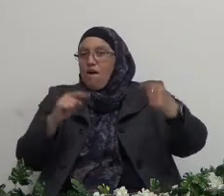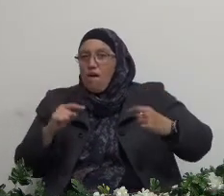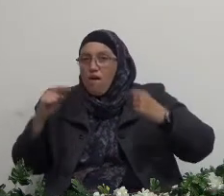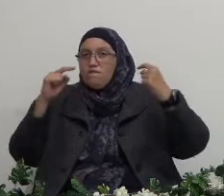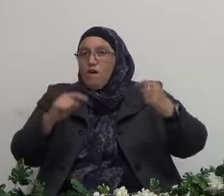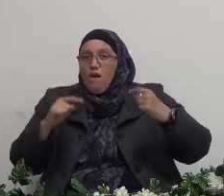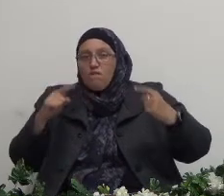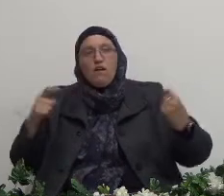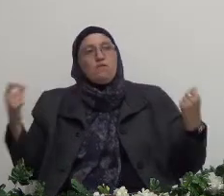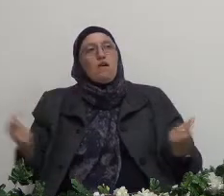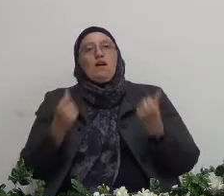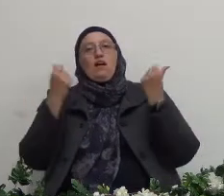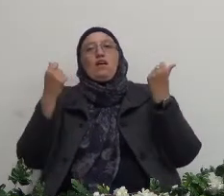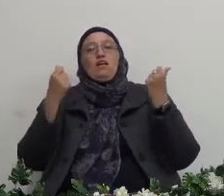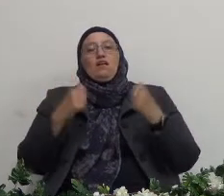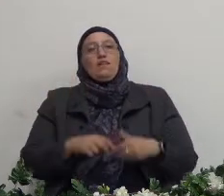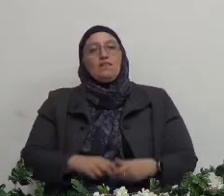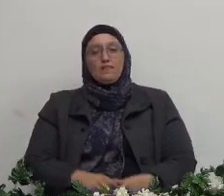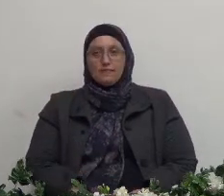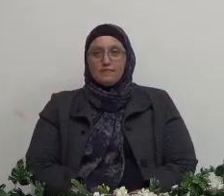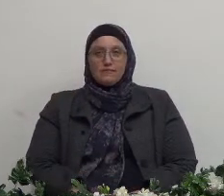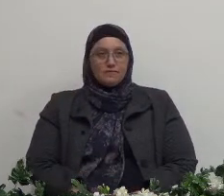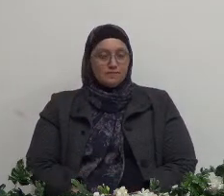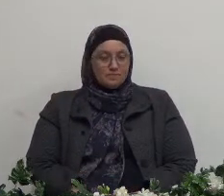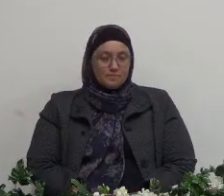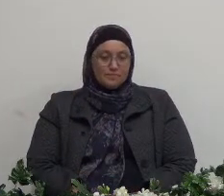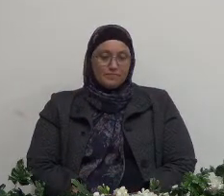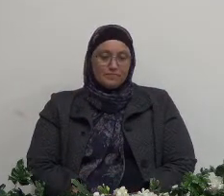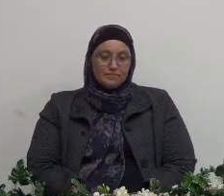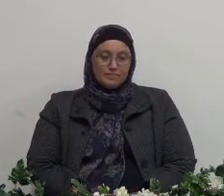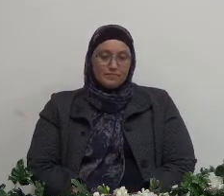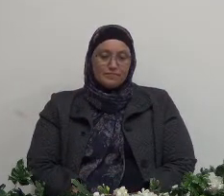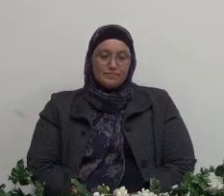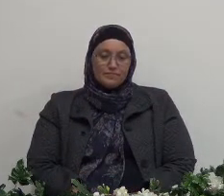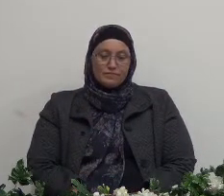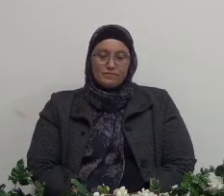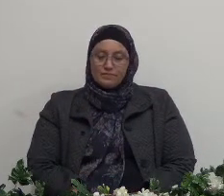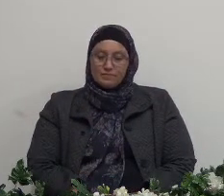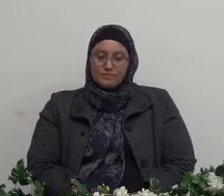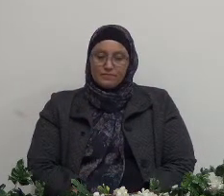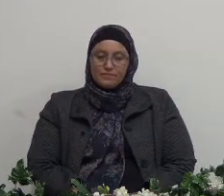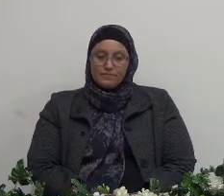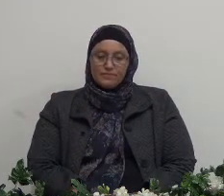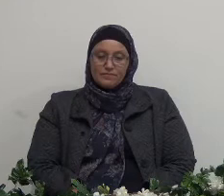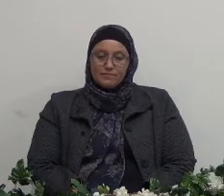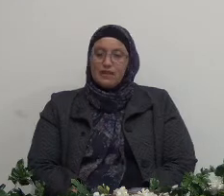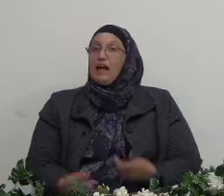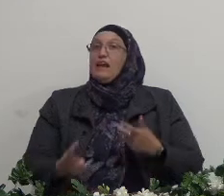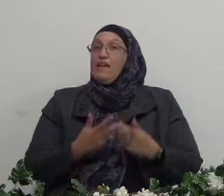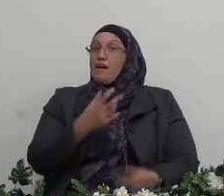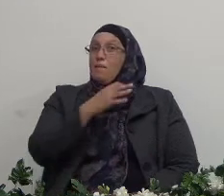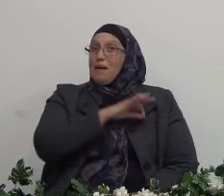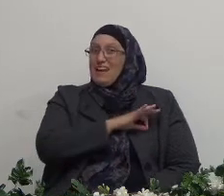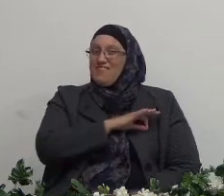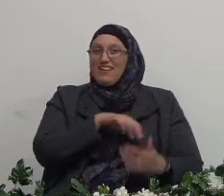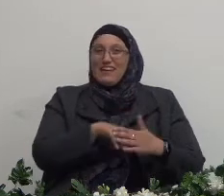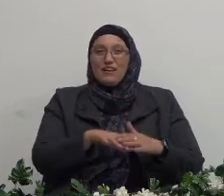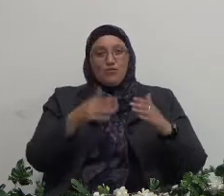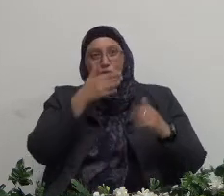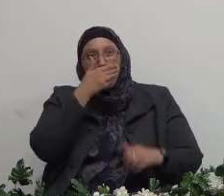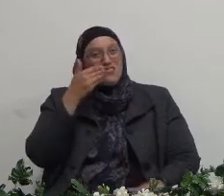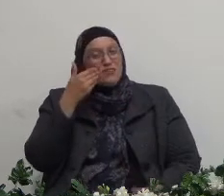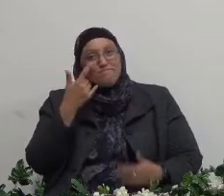than that, which obviously another benefit that we have in Shahr Ramadan, but we're not actually experiencing right now due to the